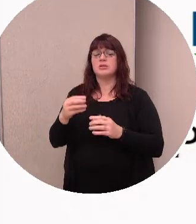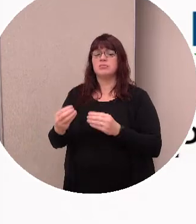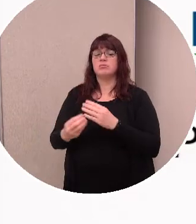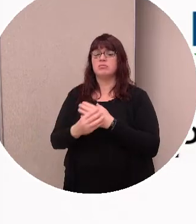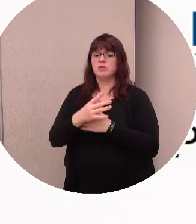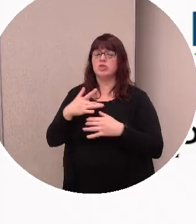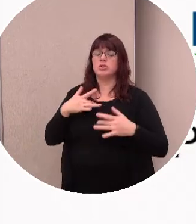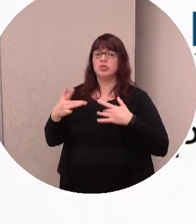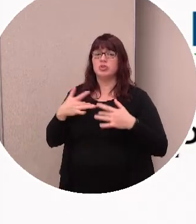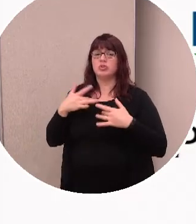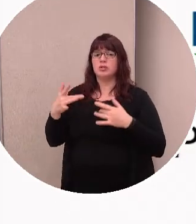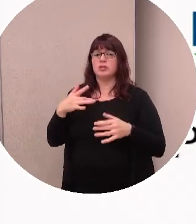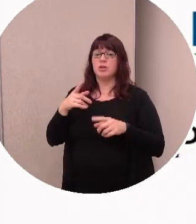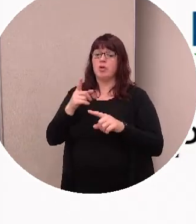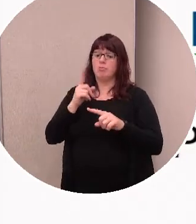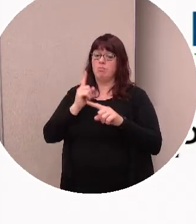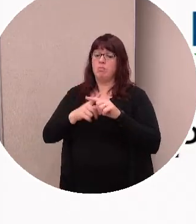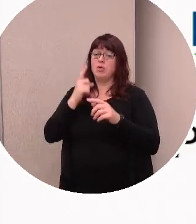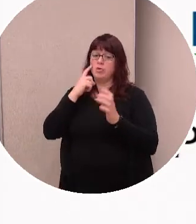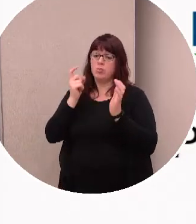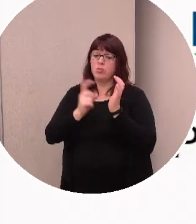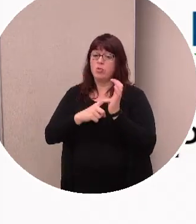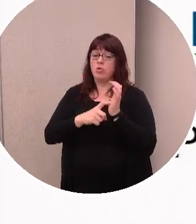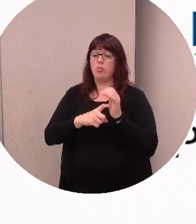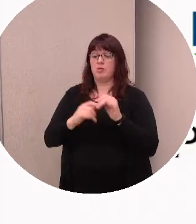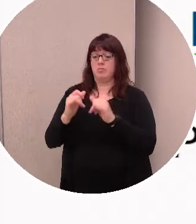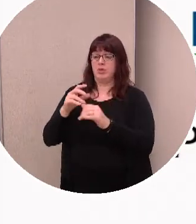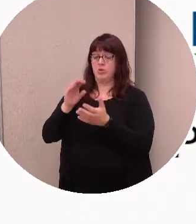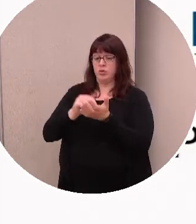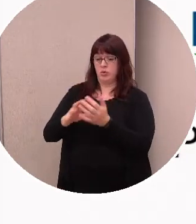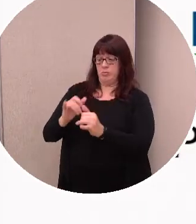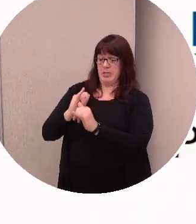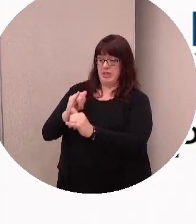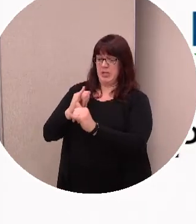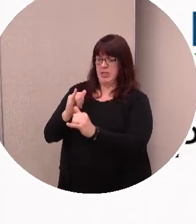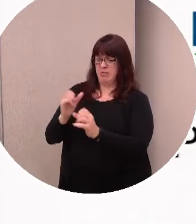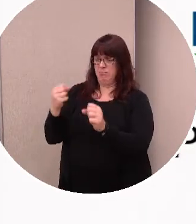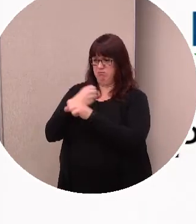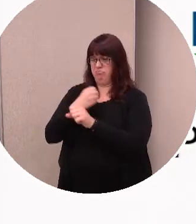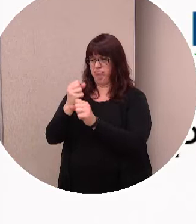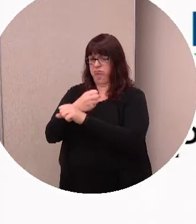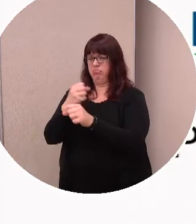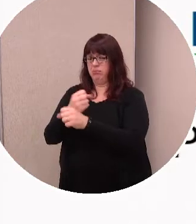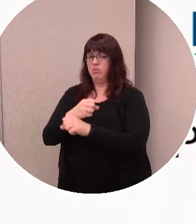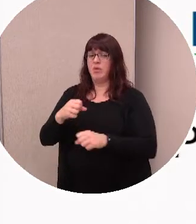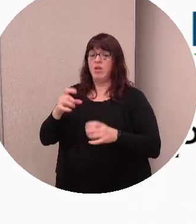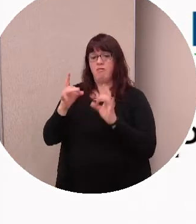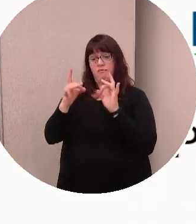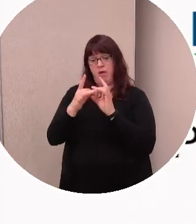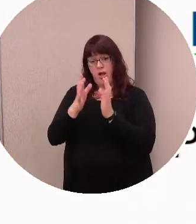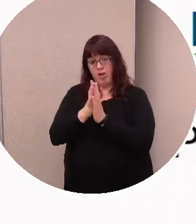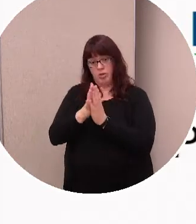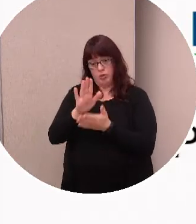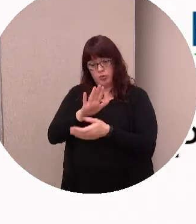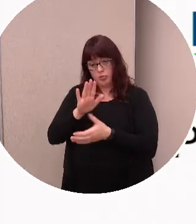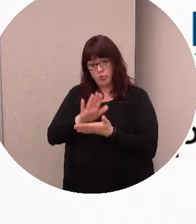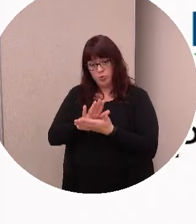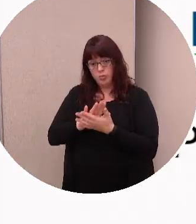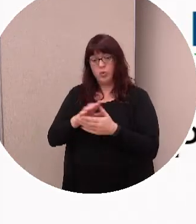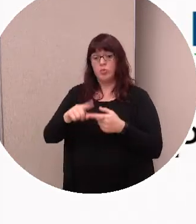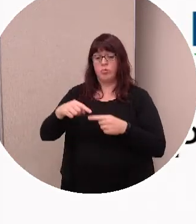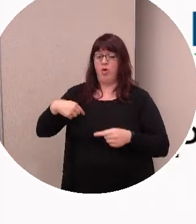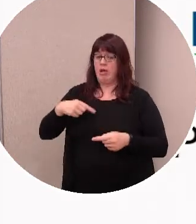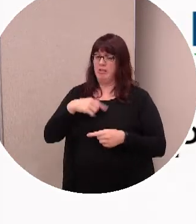most concerning would be gender violence. Peer violence amongst students and violence and harassment of any kind is a very important